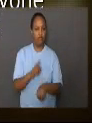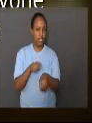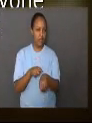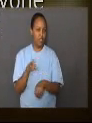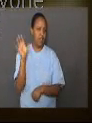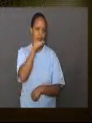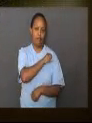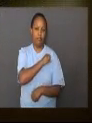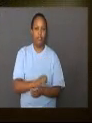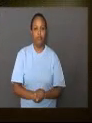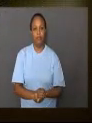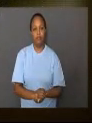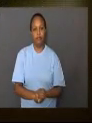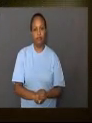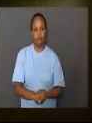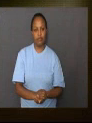Time's up.